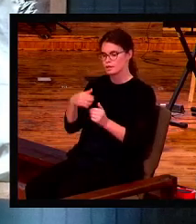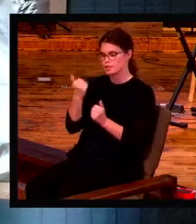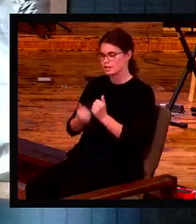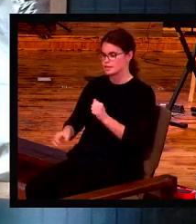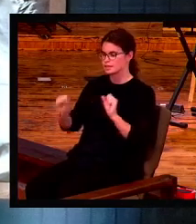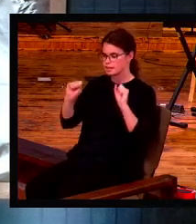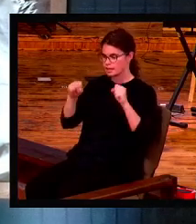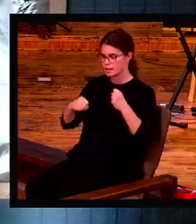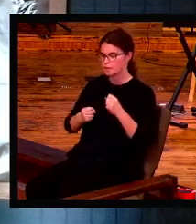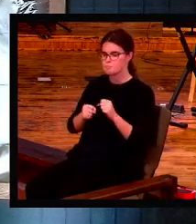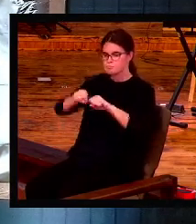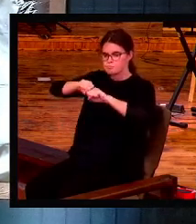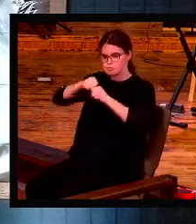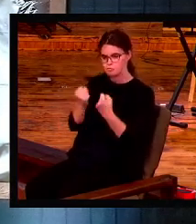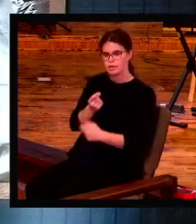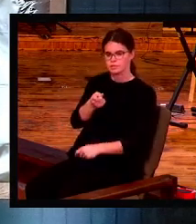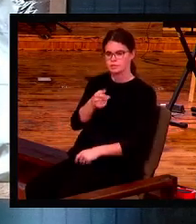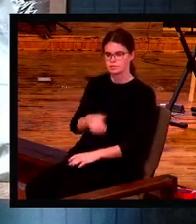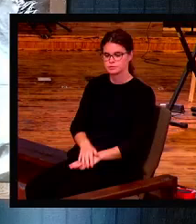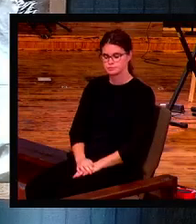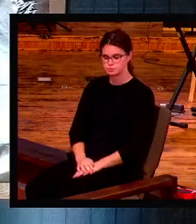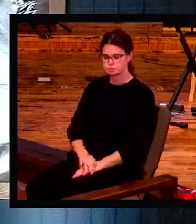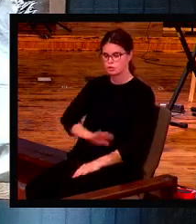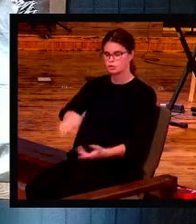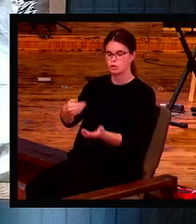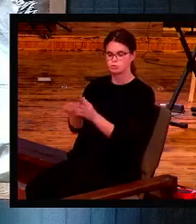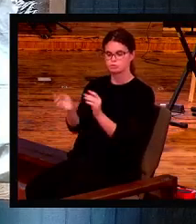So it all starts with